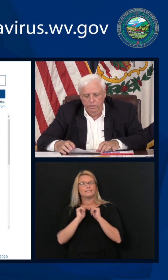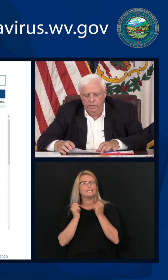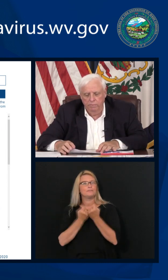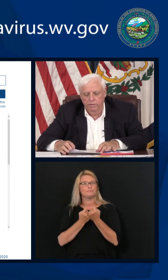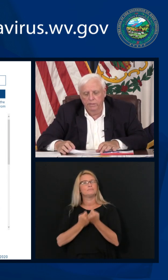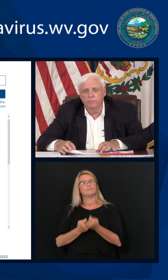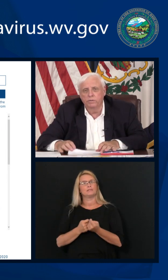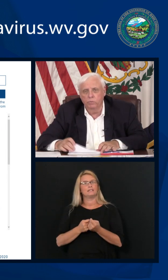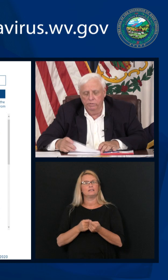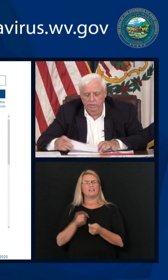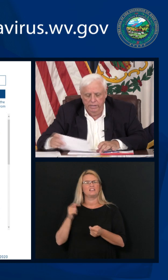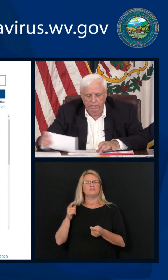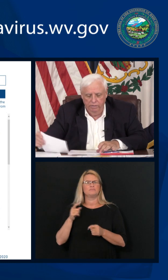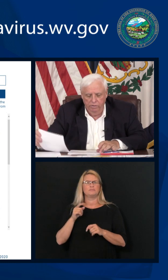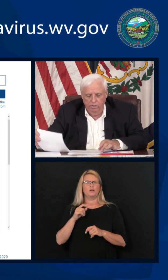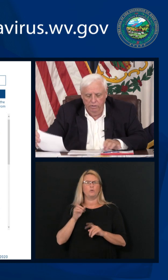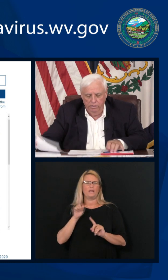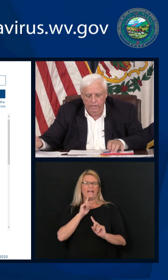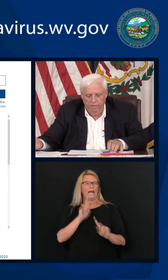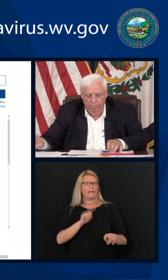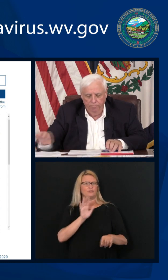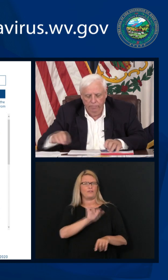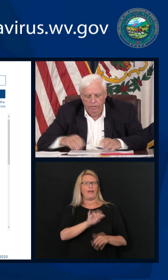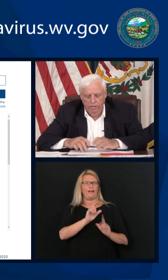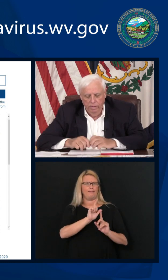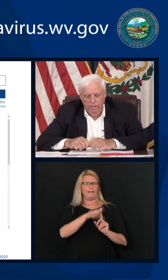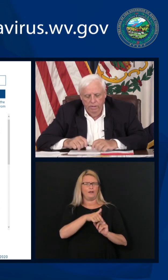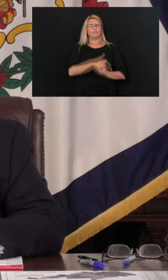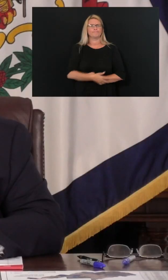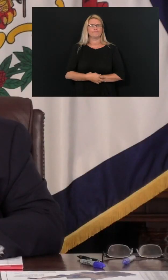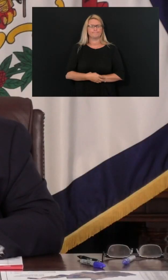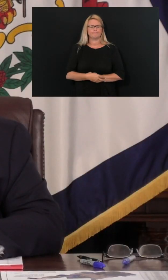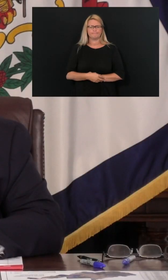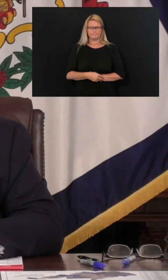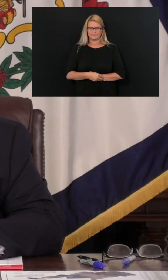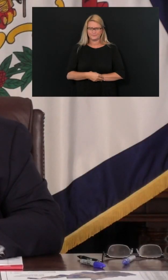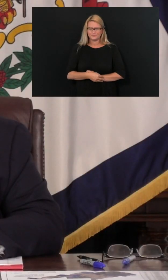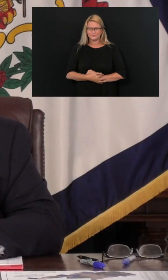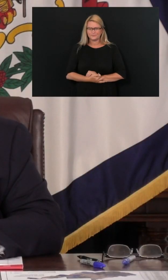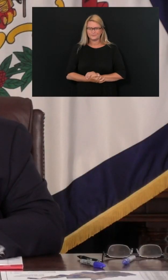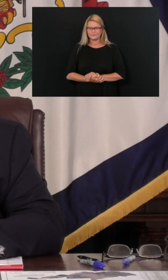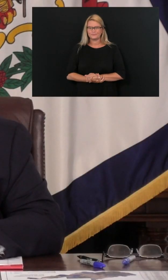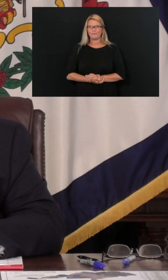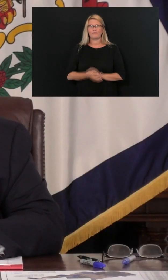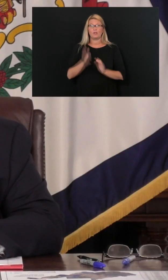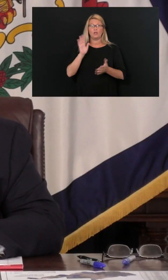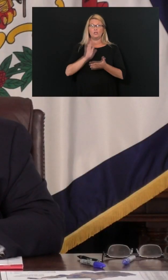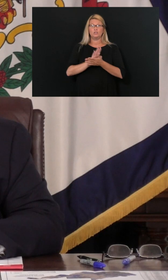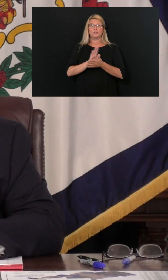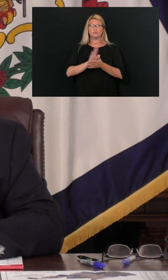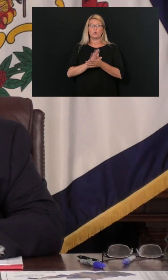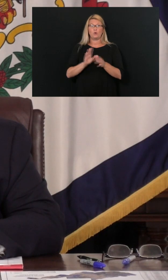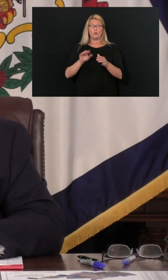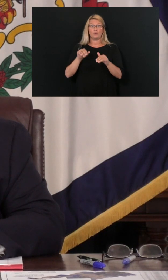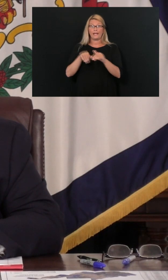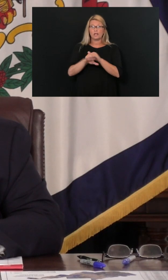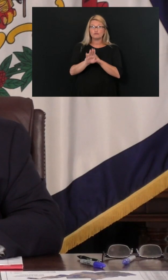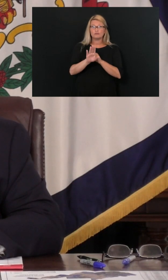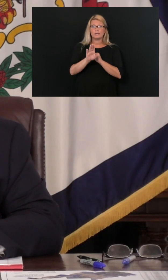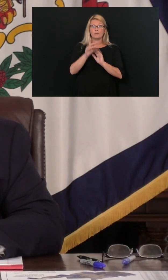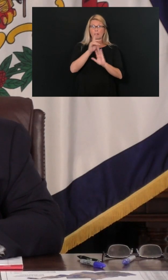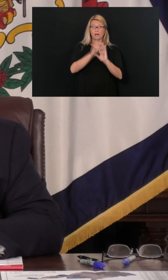you can come to them in just 1 second in regard to that. Our school reentry protocol update at